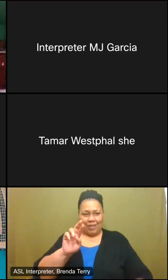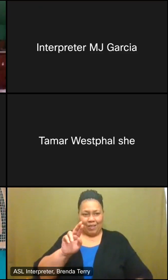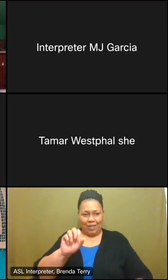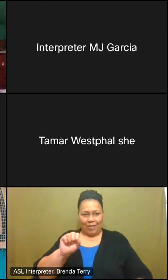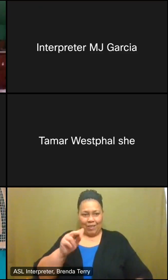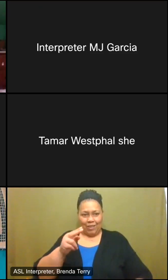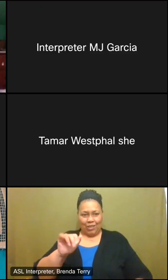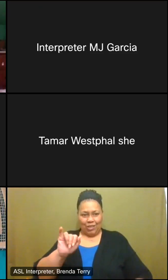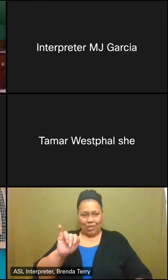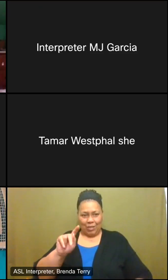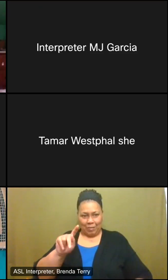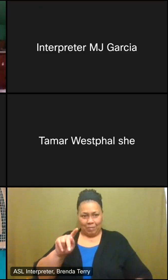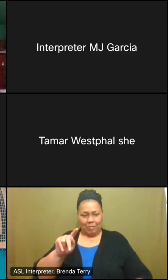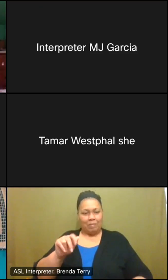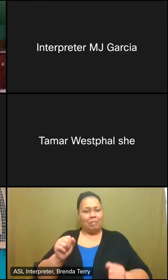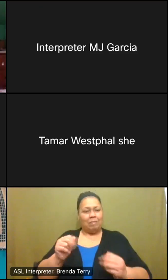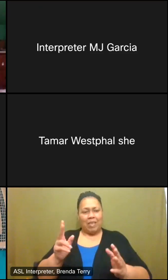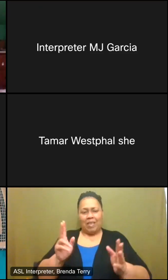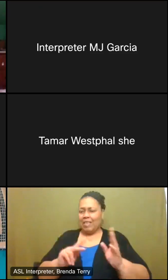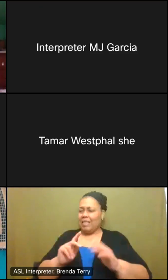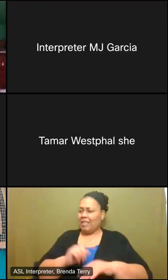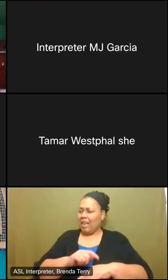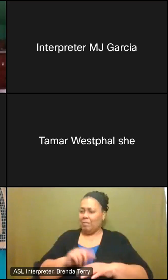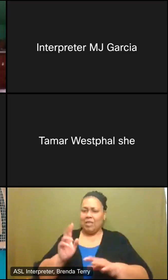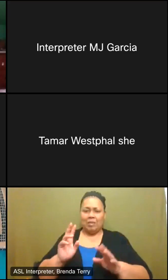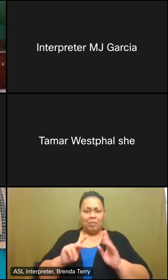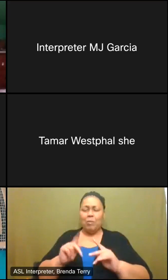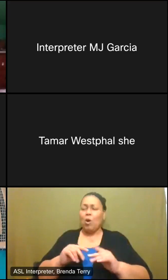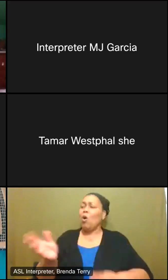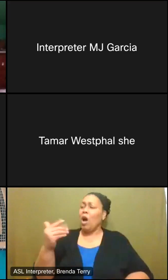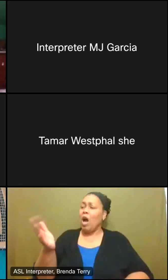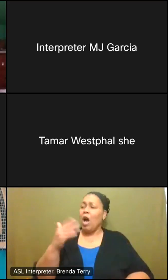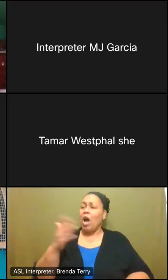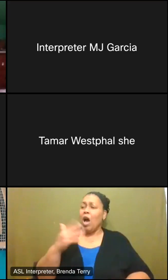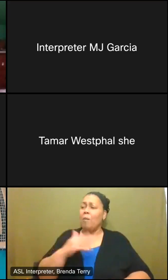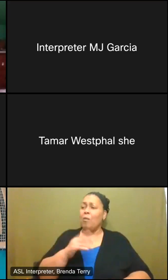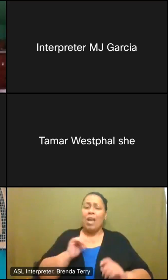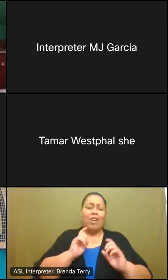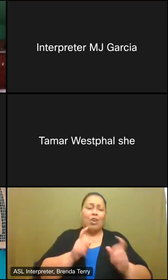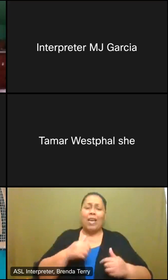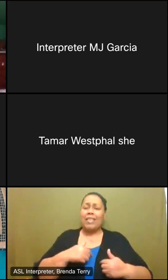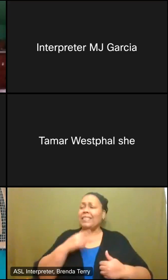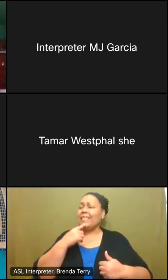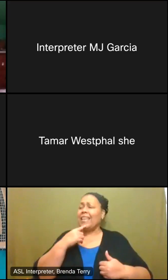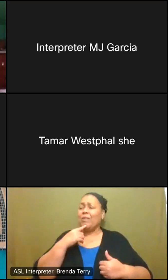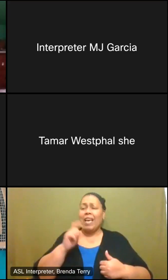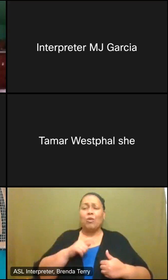people to come just to check off a box, right? Oh, we have a grant that says we have to